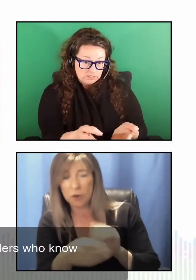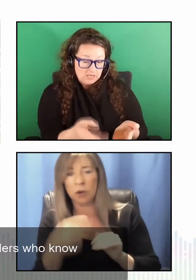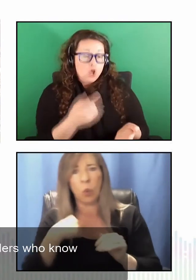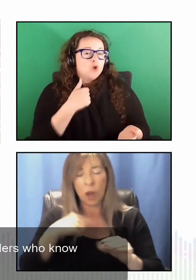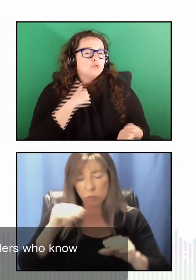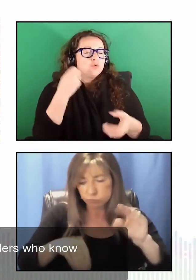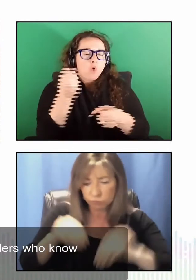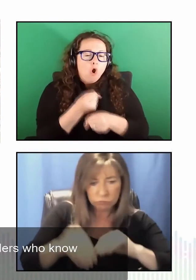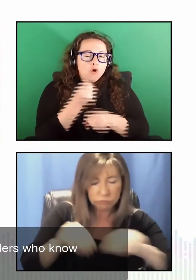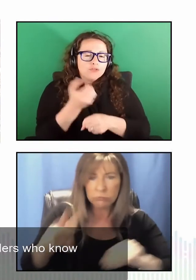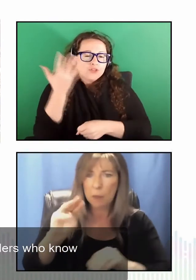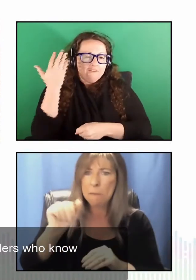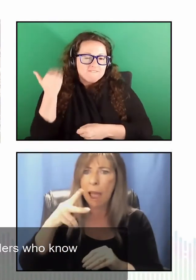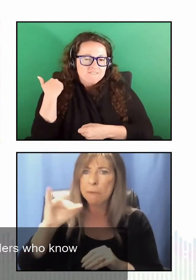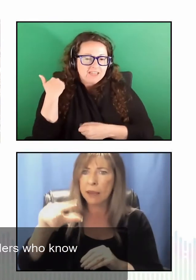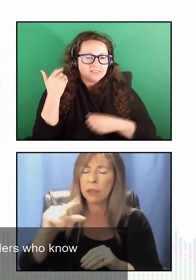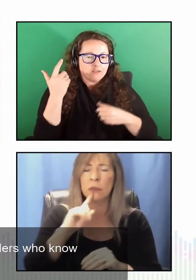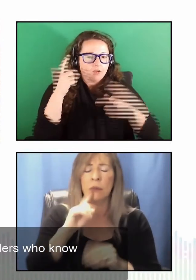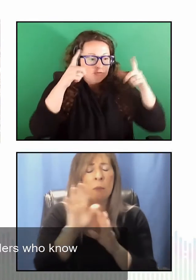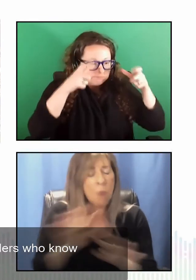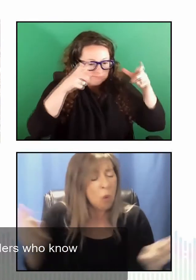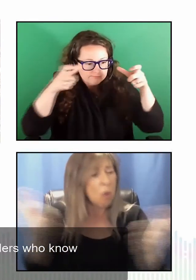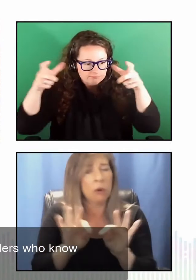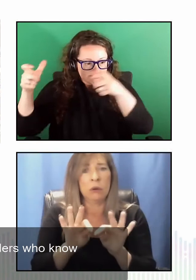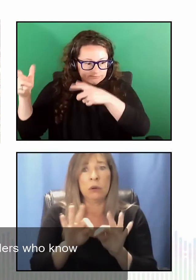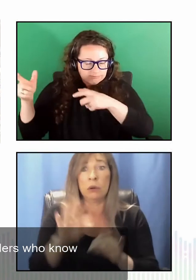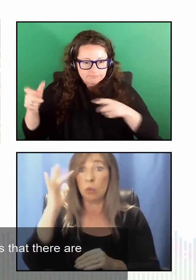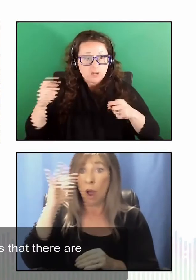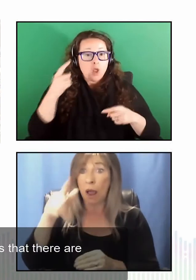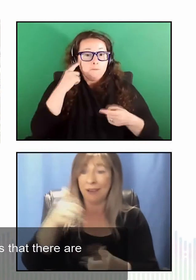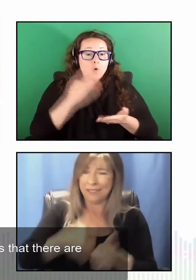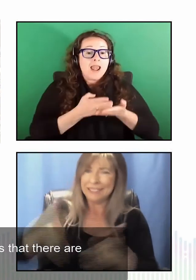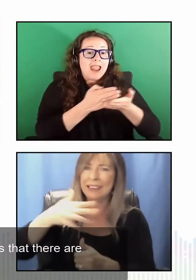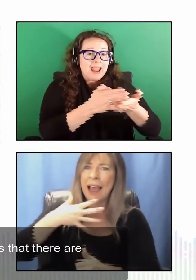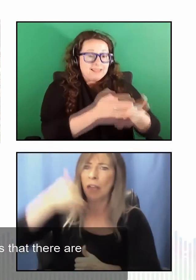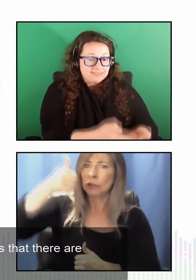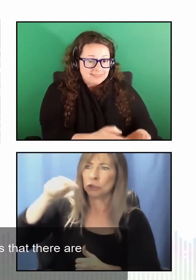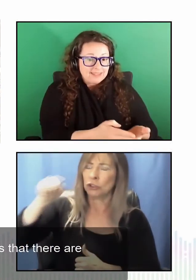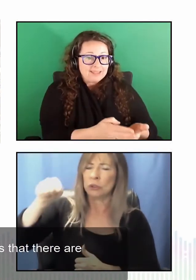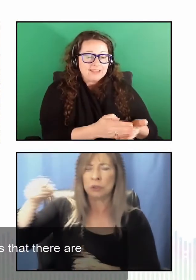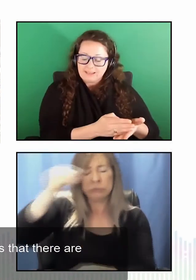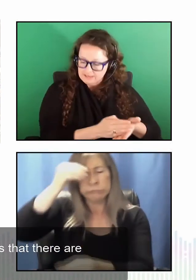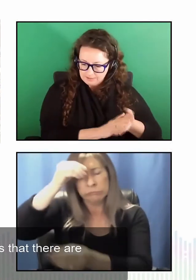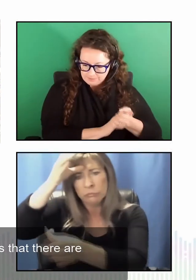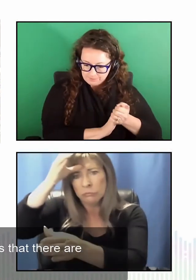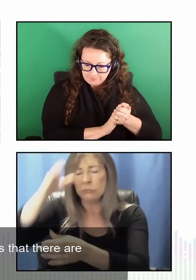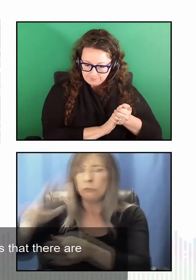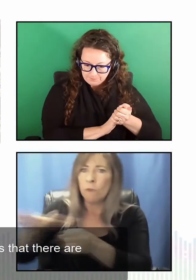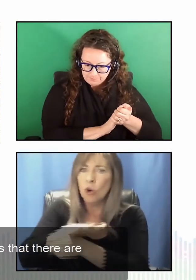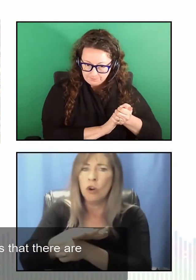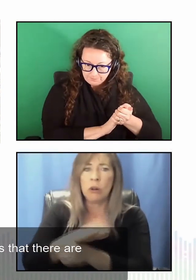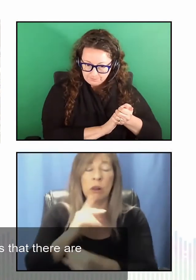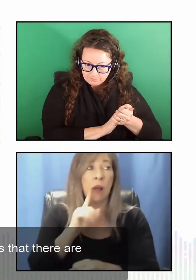was so integral because it's the elders that know in depth. One thing I heard at that particular camp there